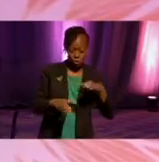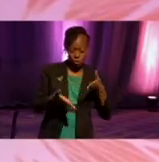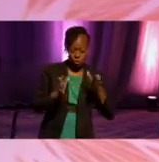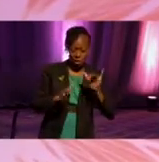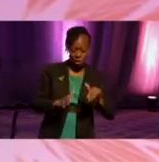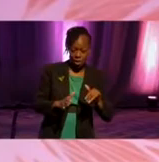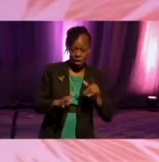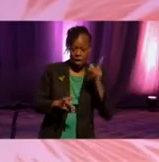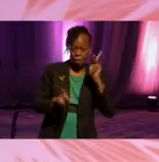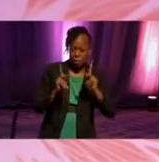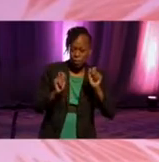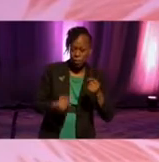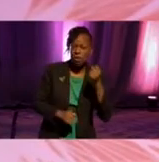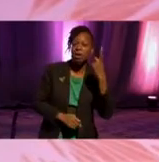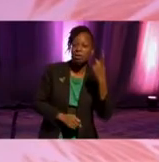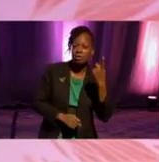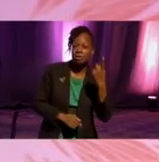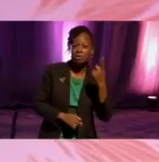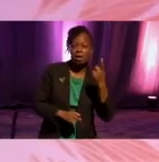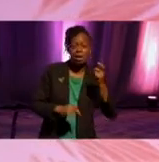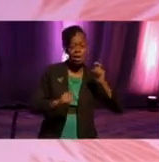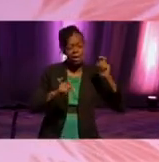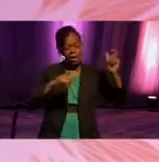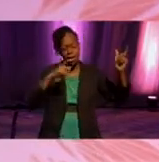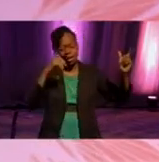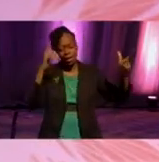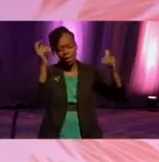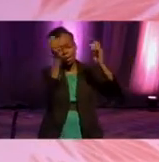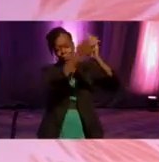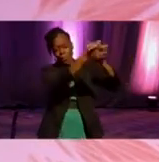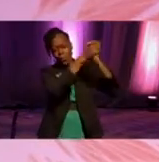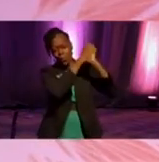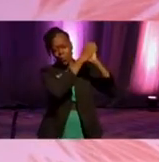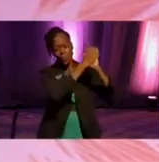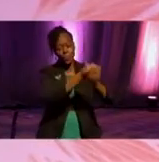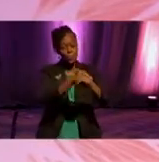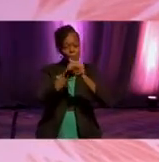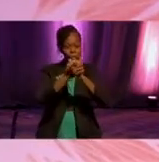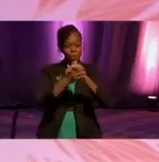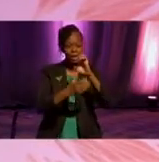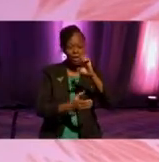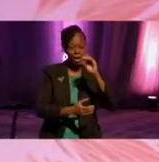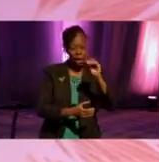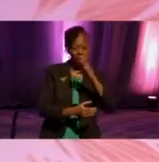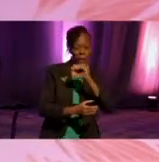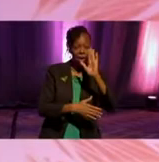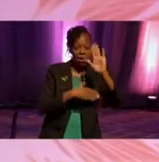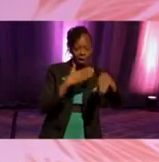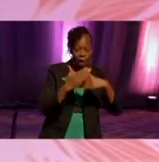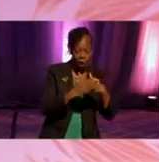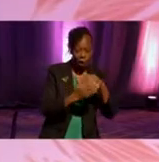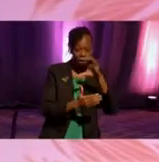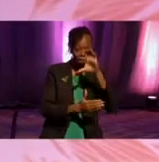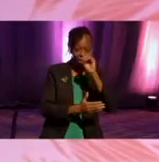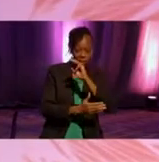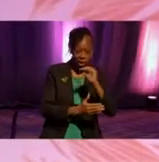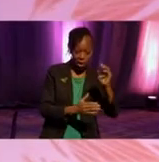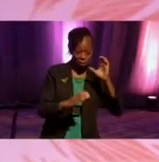was understandable. So I will give a big, big shout out to EOM Comms and all of the comms professionals in DC government.